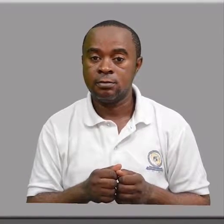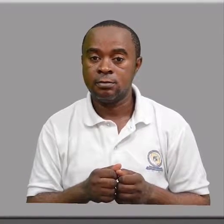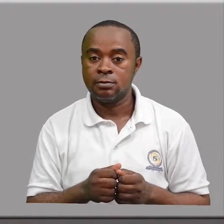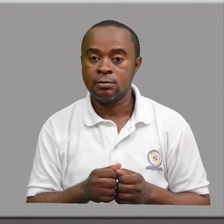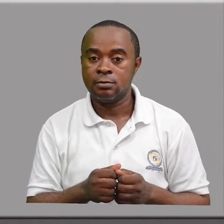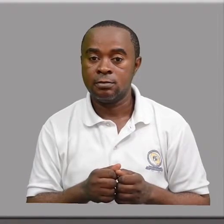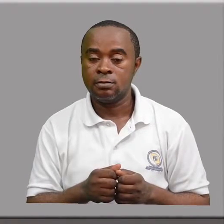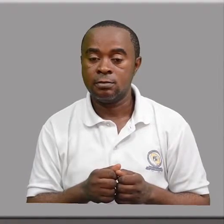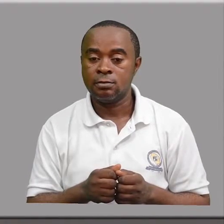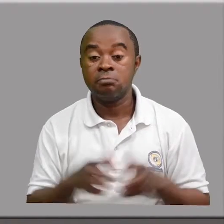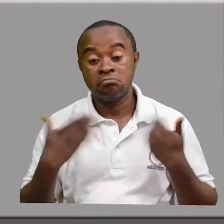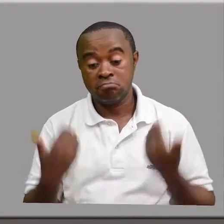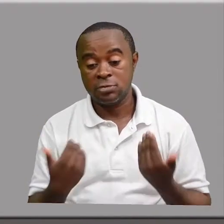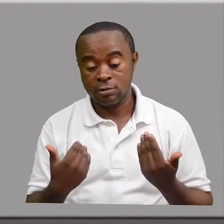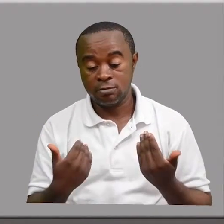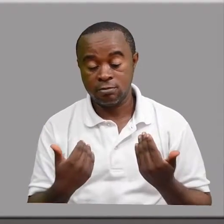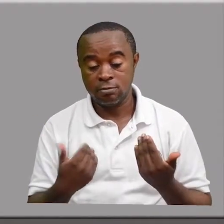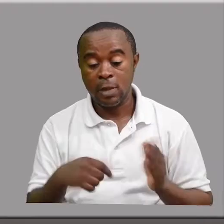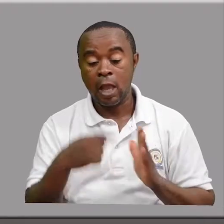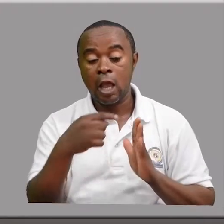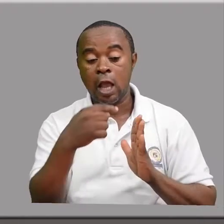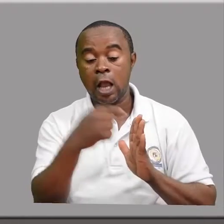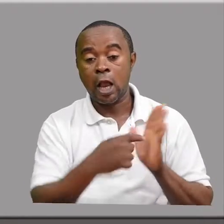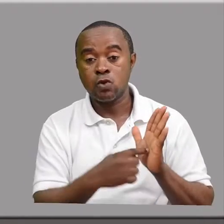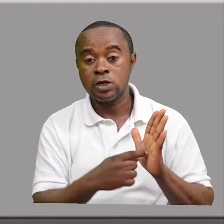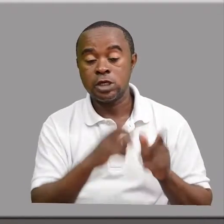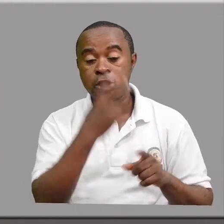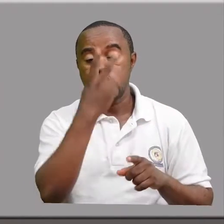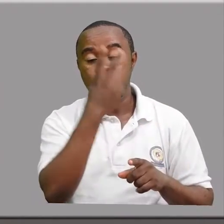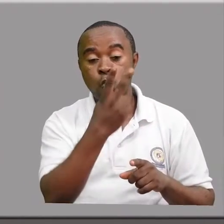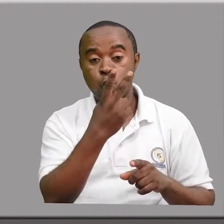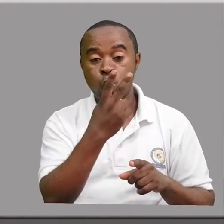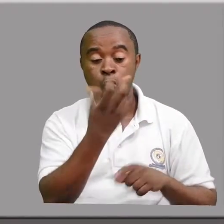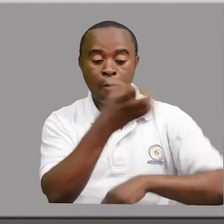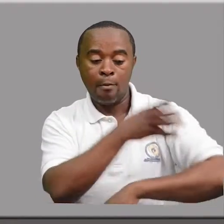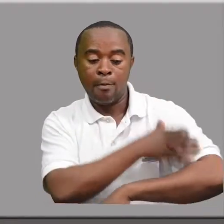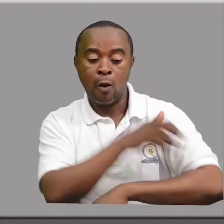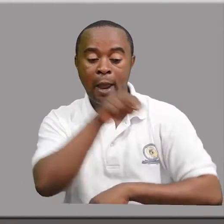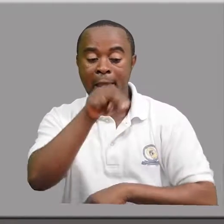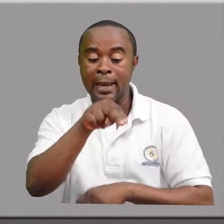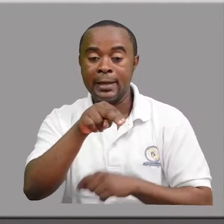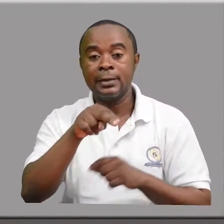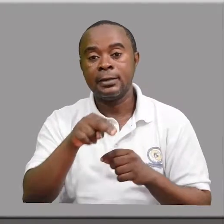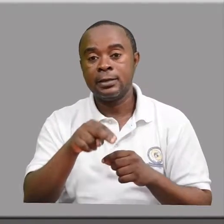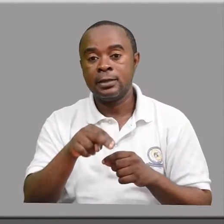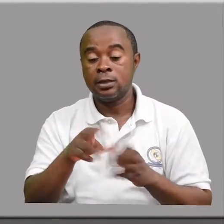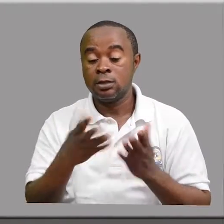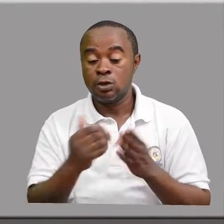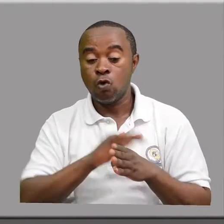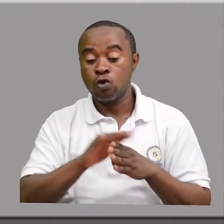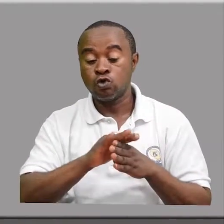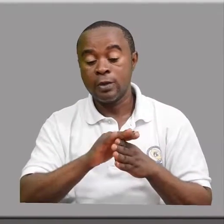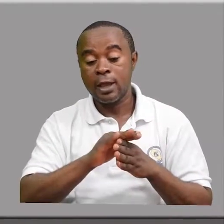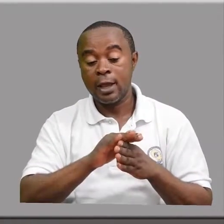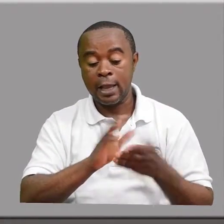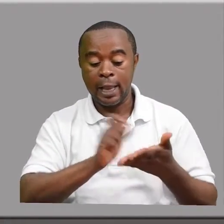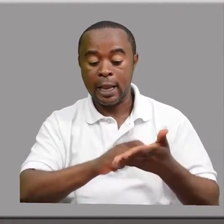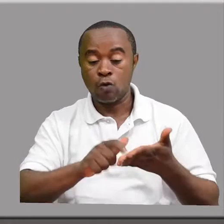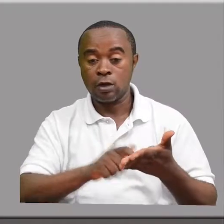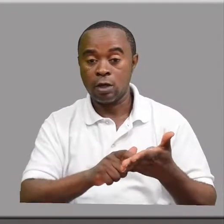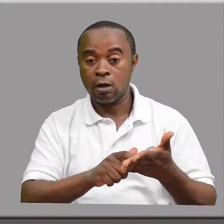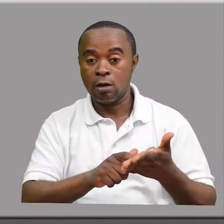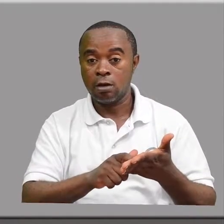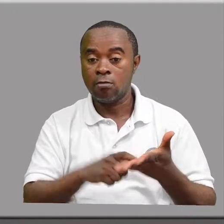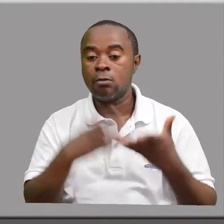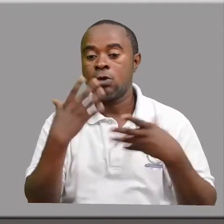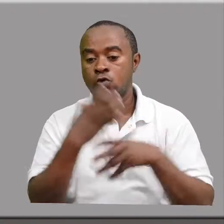power n. Now if you calculate, you use the calculator, and then you get about 16